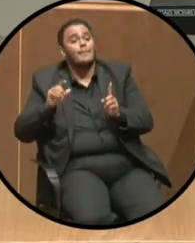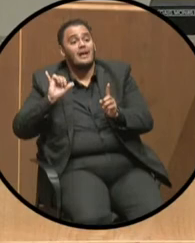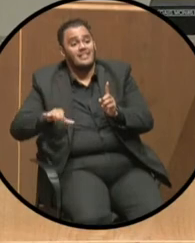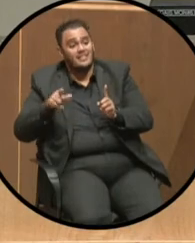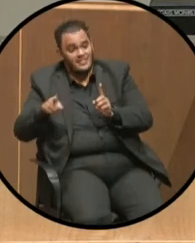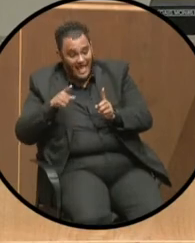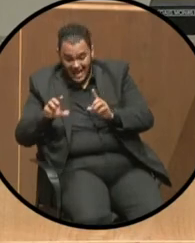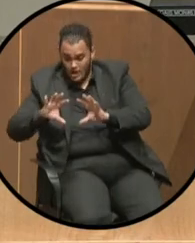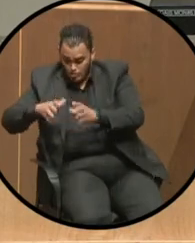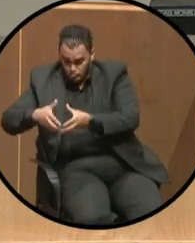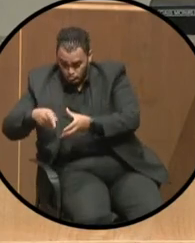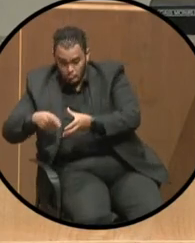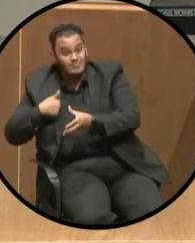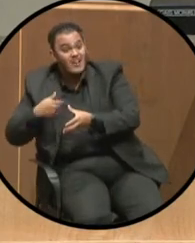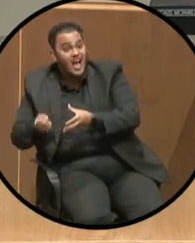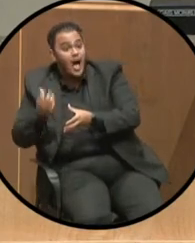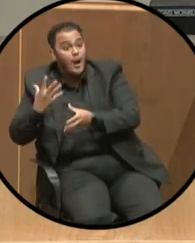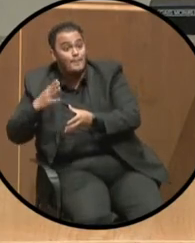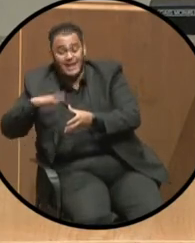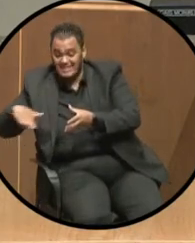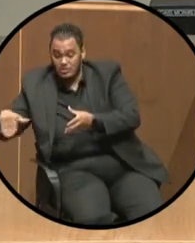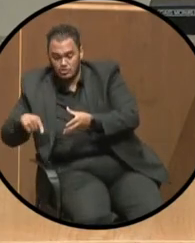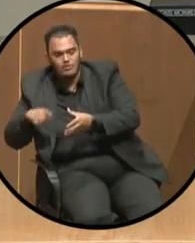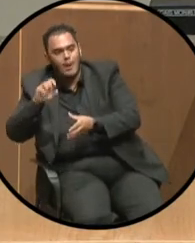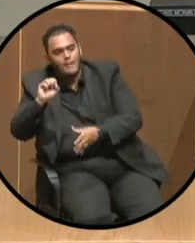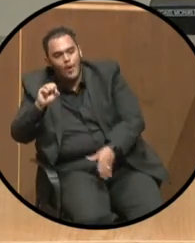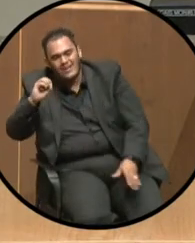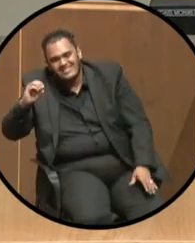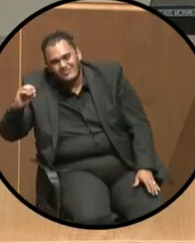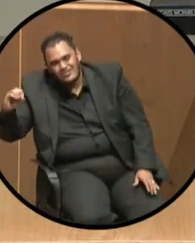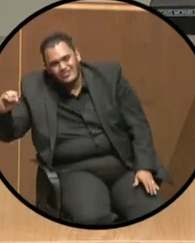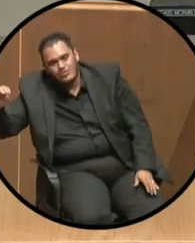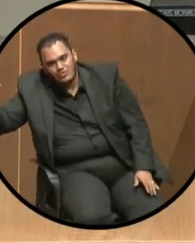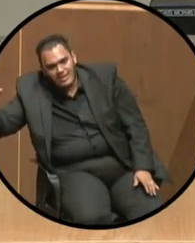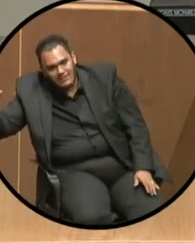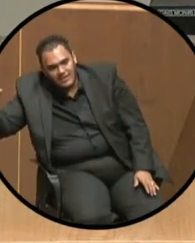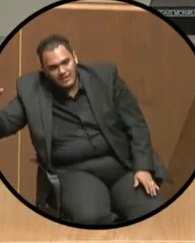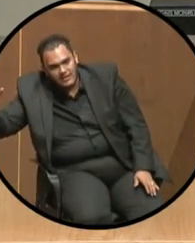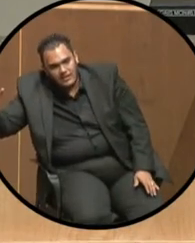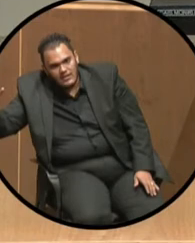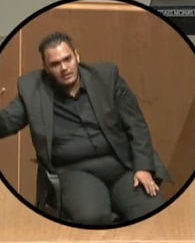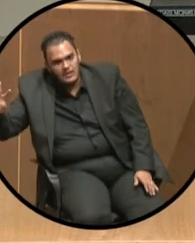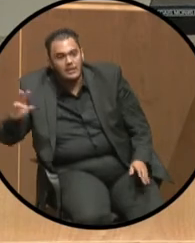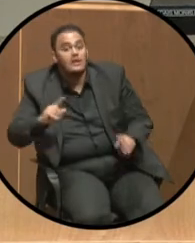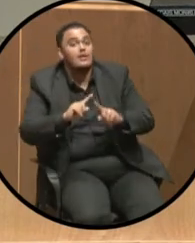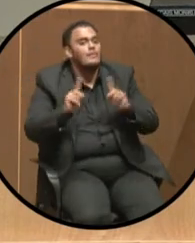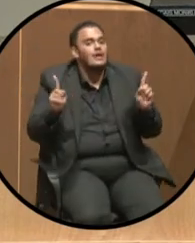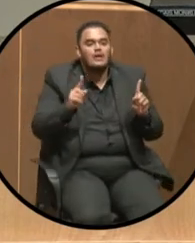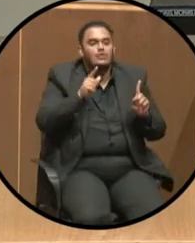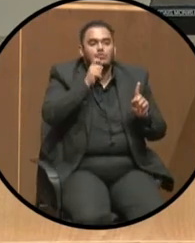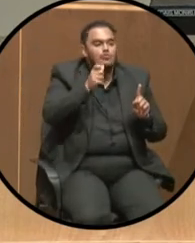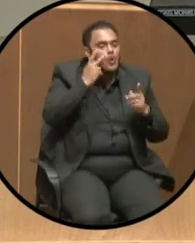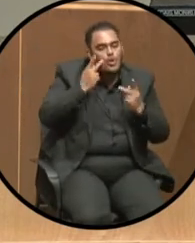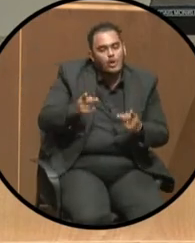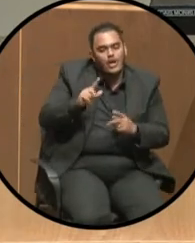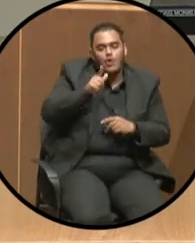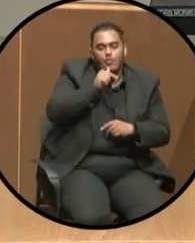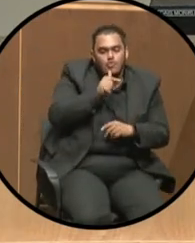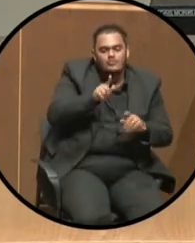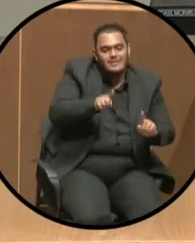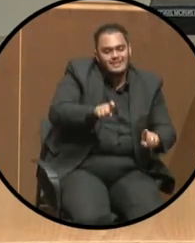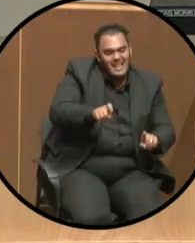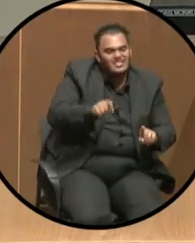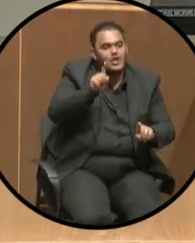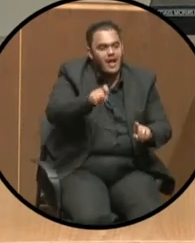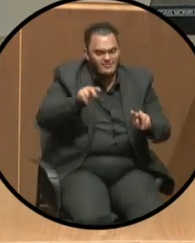took the rate and you compared it to those who were tested, it's around 7%. It makes it much higher, but you can't just look at who's been tested. You've got to look at the